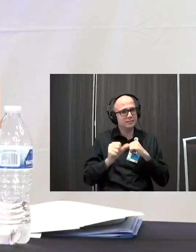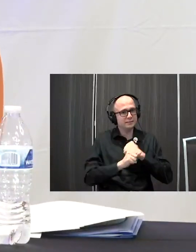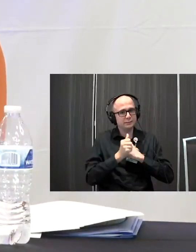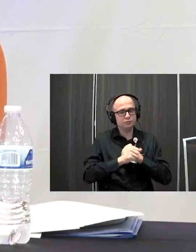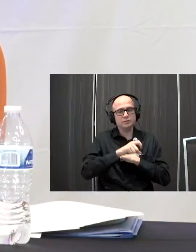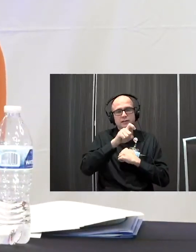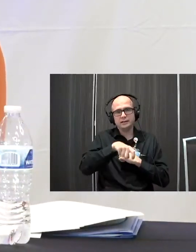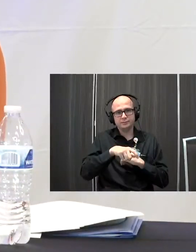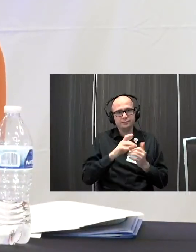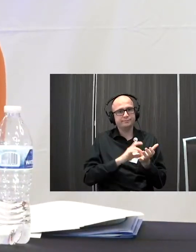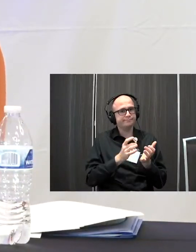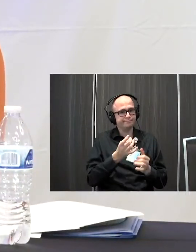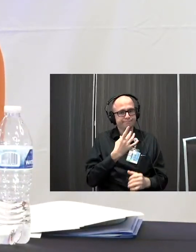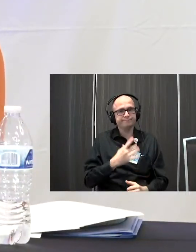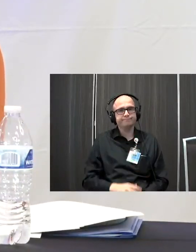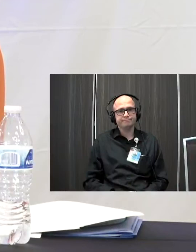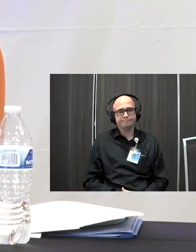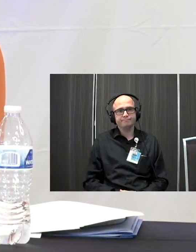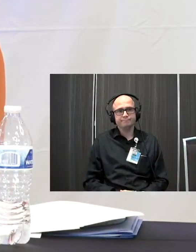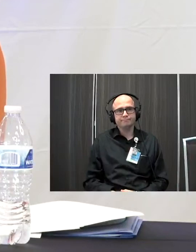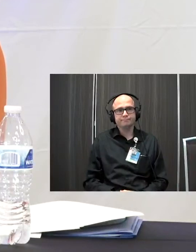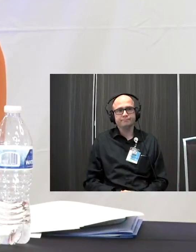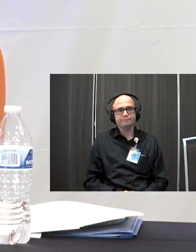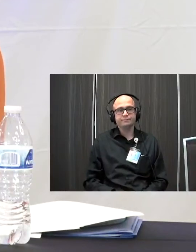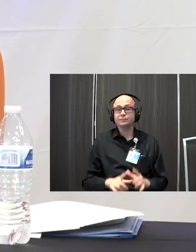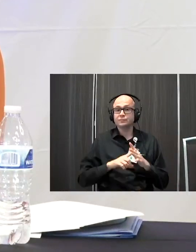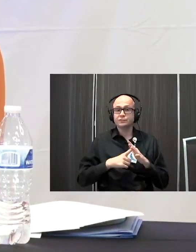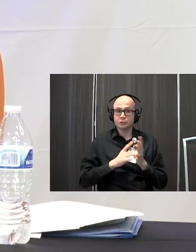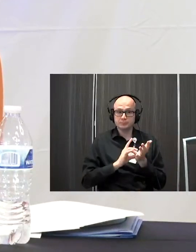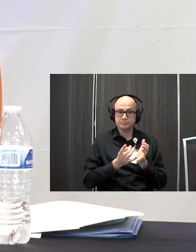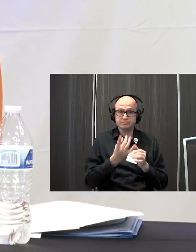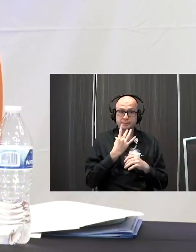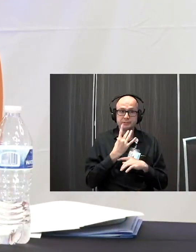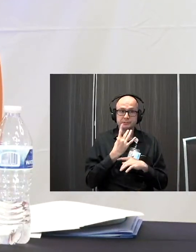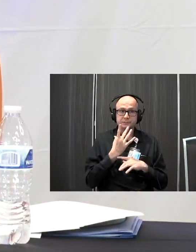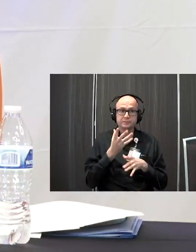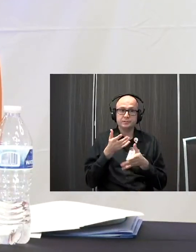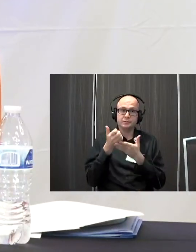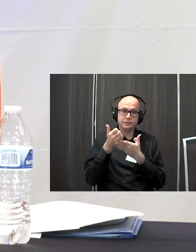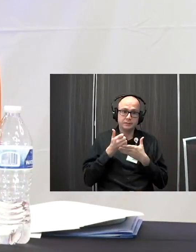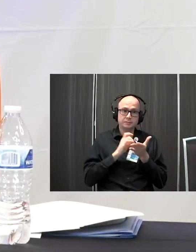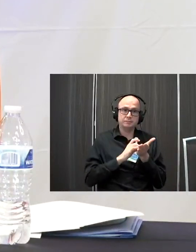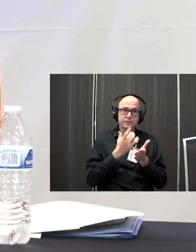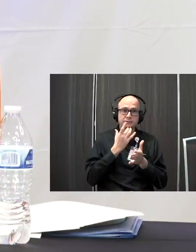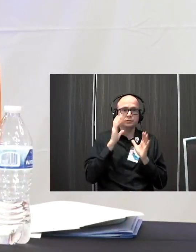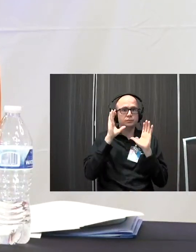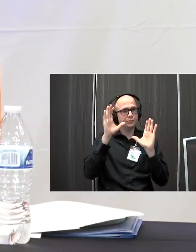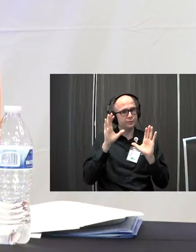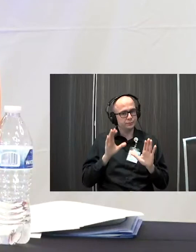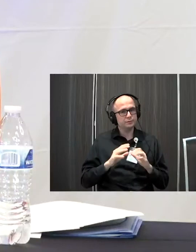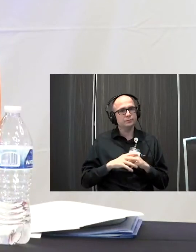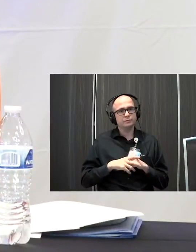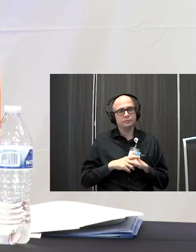something. So we have what he started a medication, and it's our rescue medication, and it works very, very well.